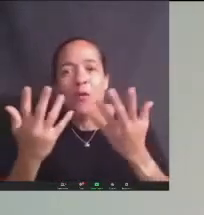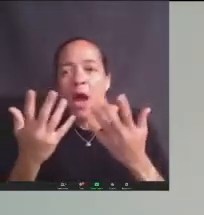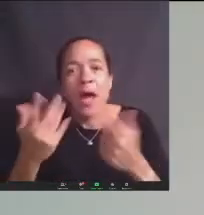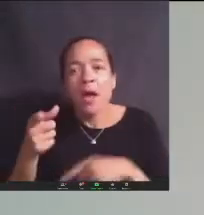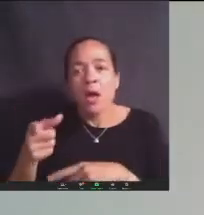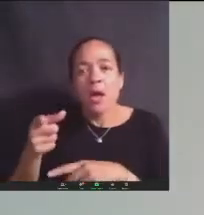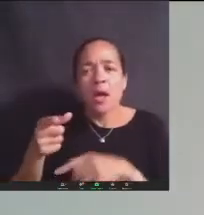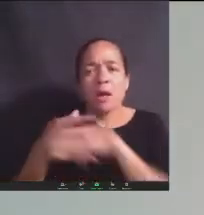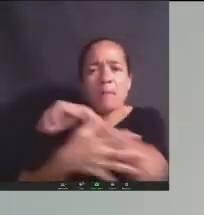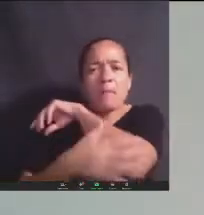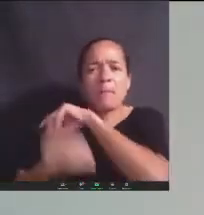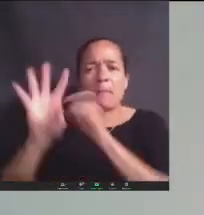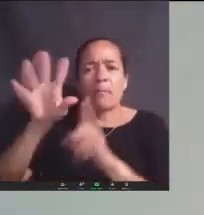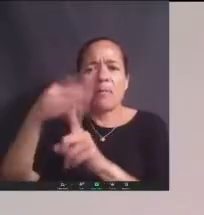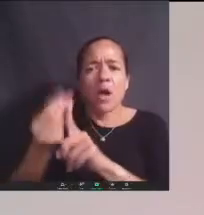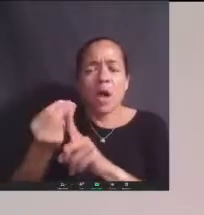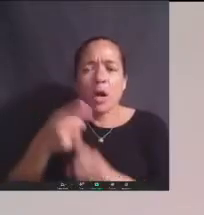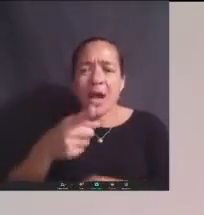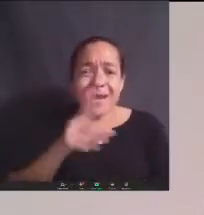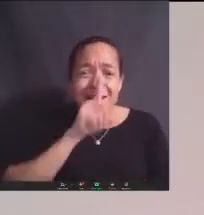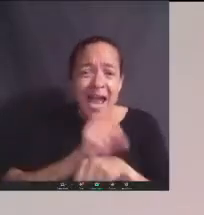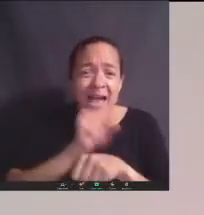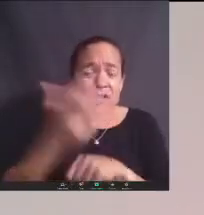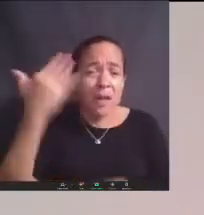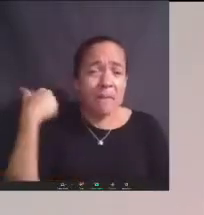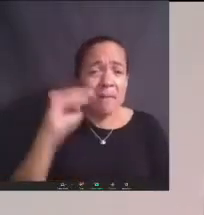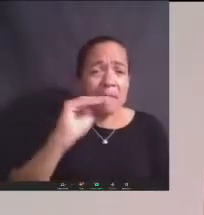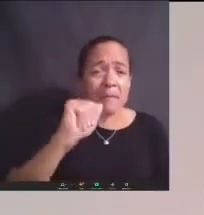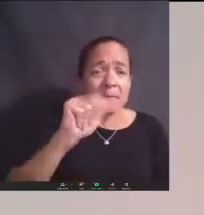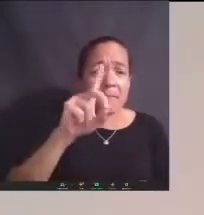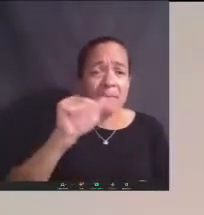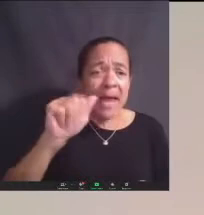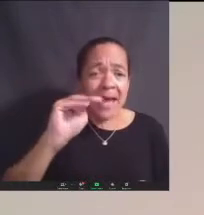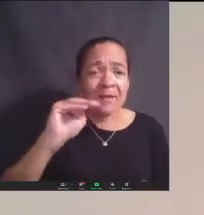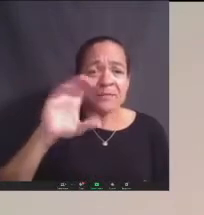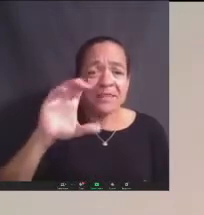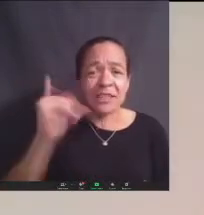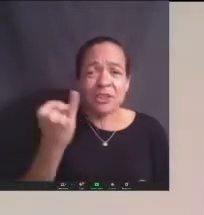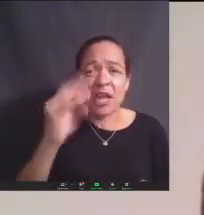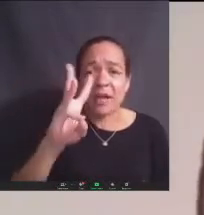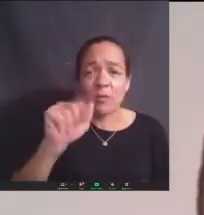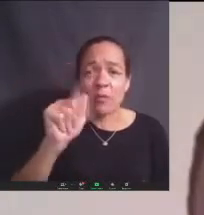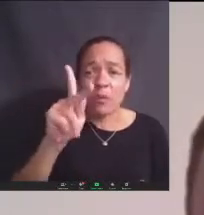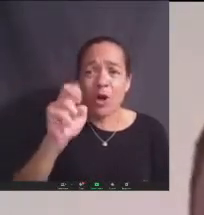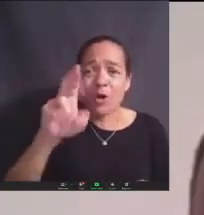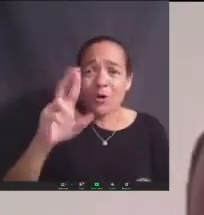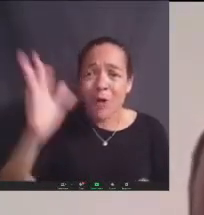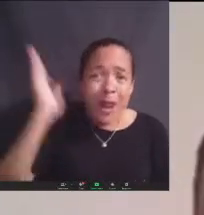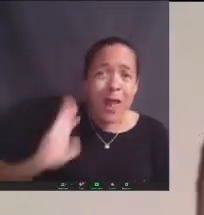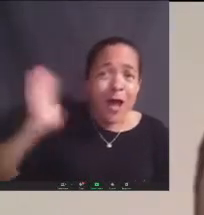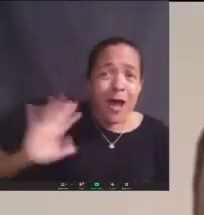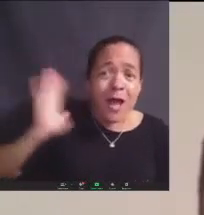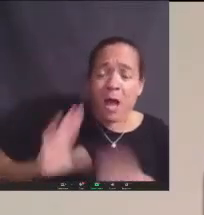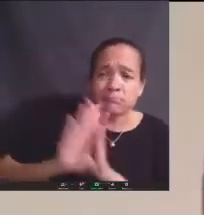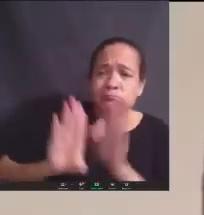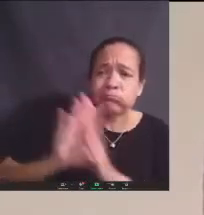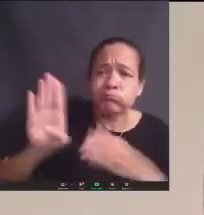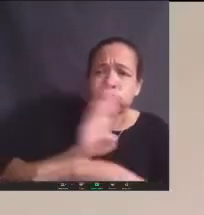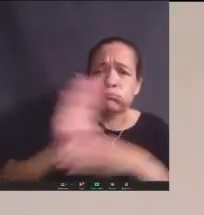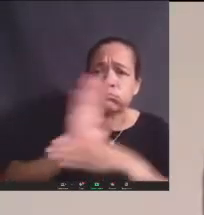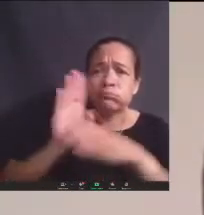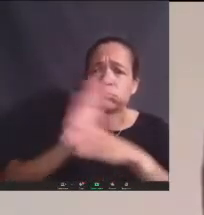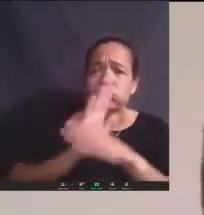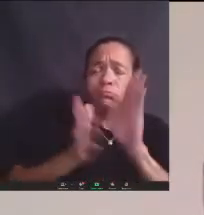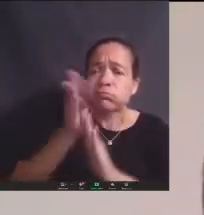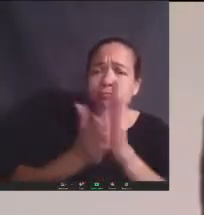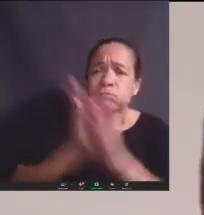Walker days. We created millionaires back. First woman millionaire. Right. Turn of the century. We created millionaires in an environment that was openly hostile to our right